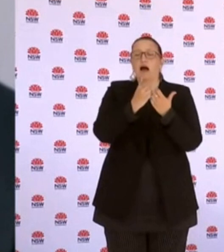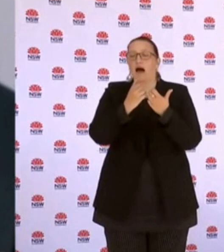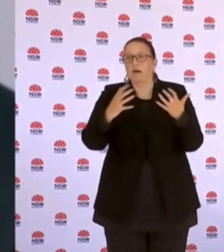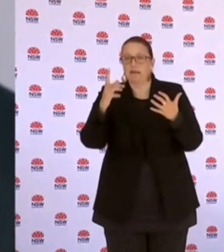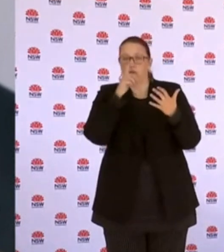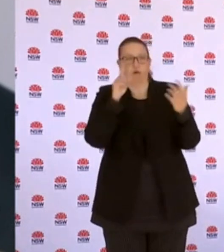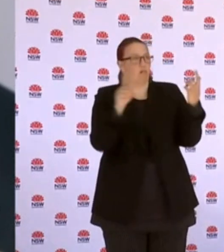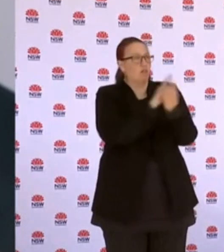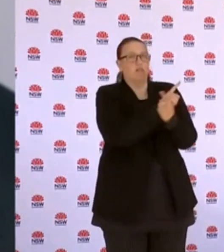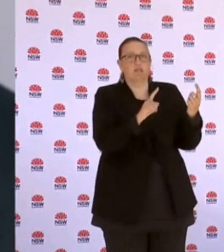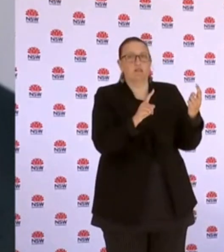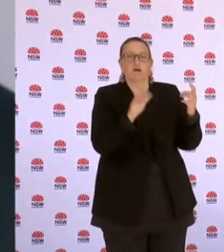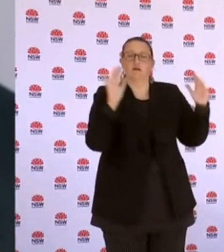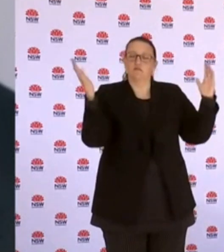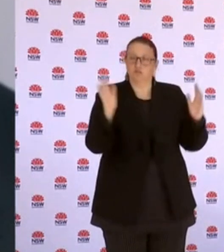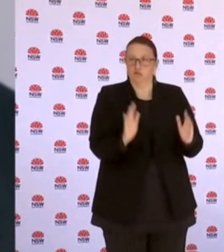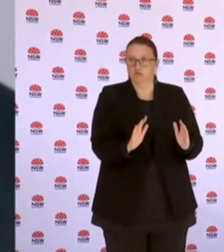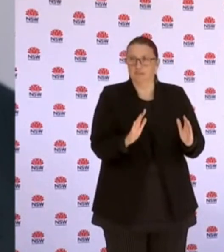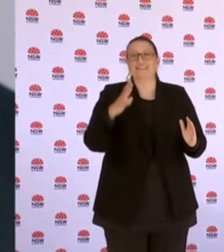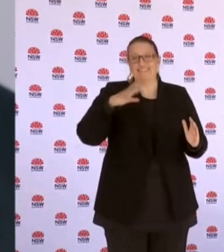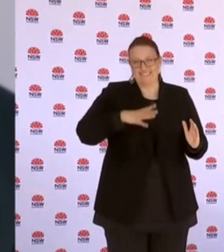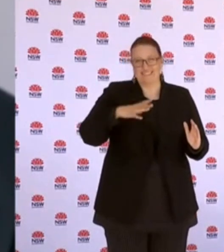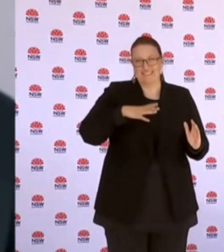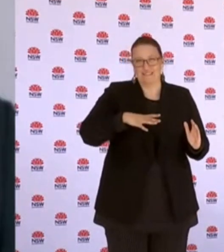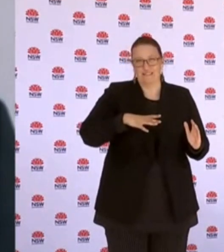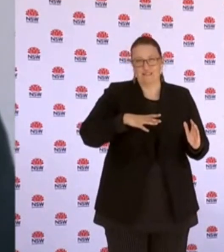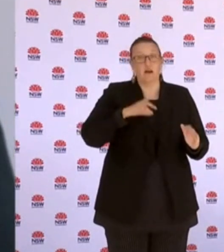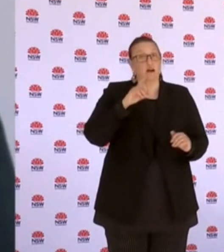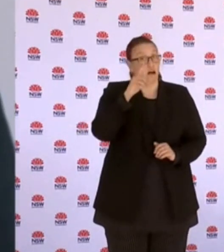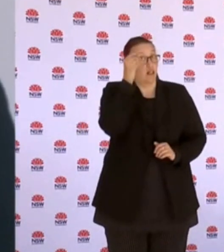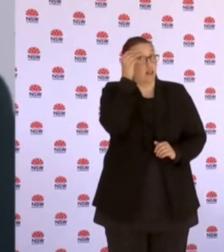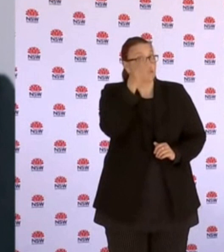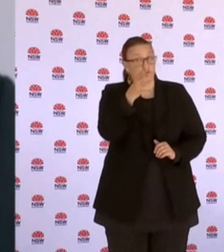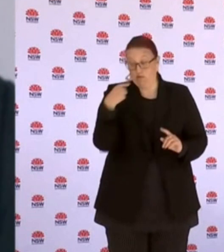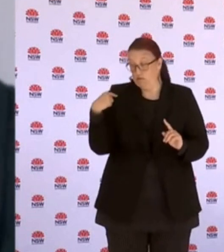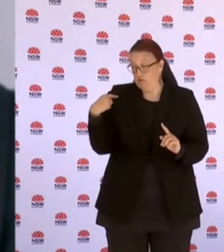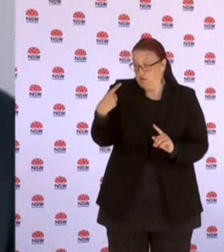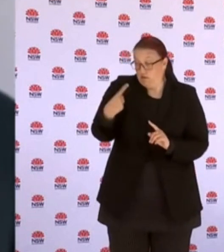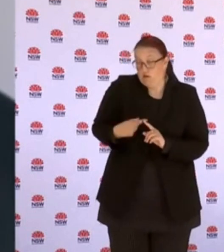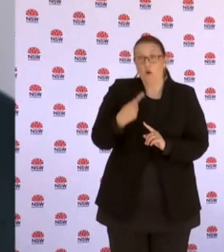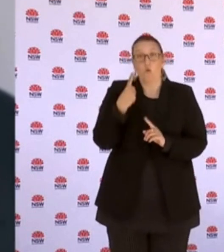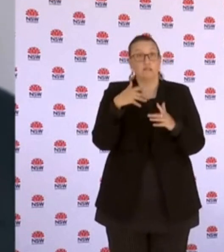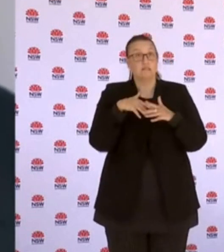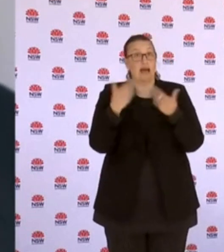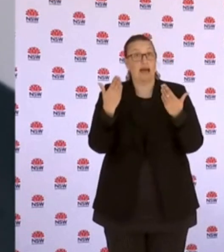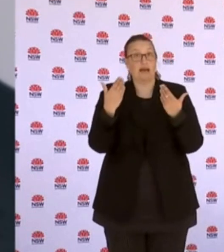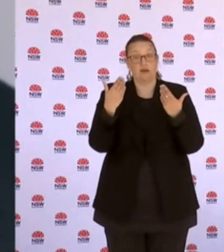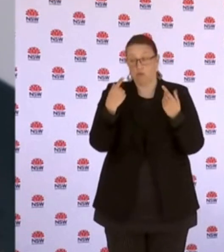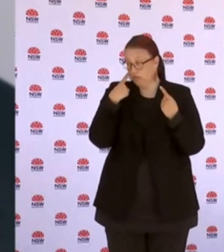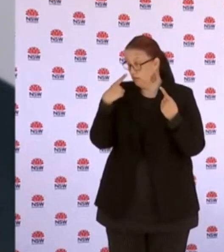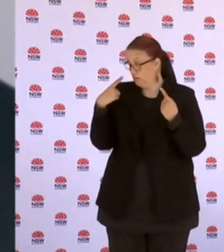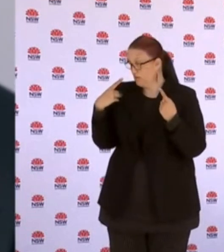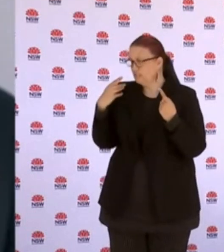hours indicated that another key message for the community is don't delay. So some of the